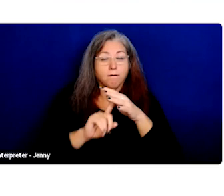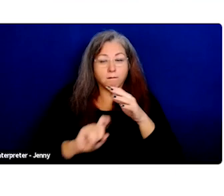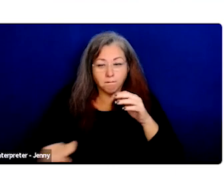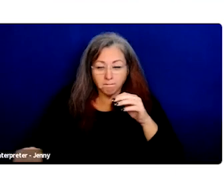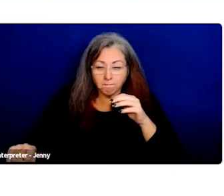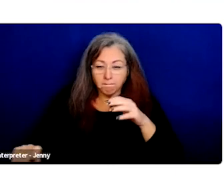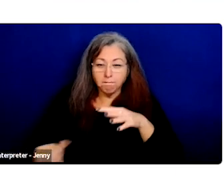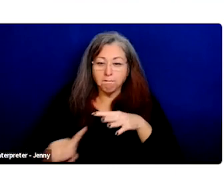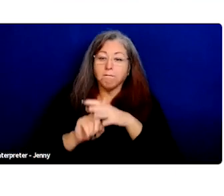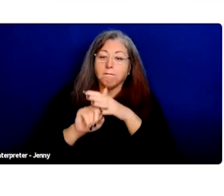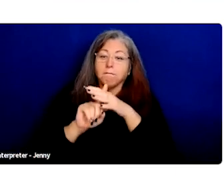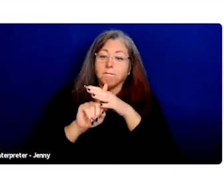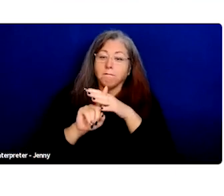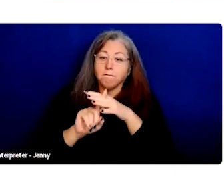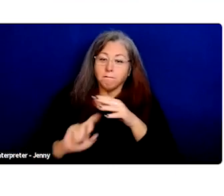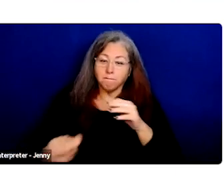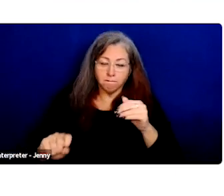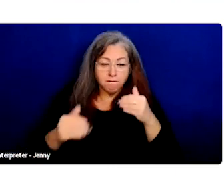Breathing deeply.